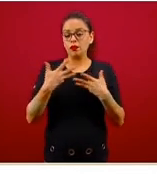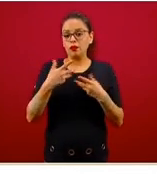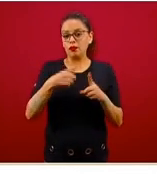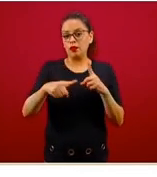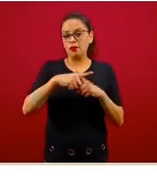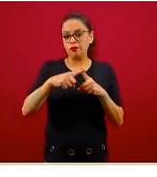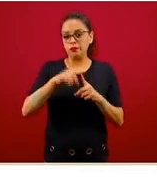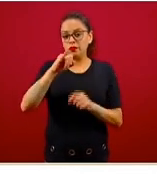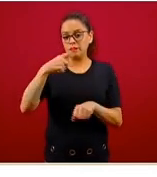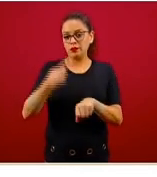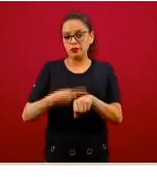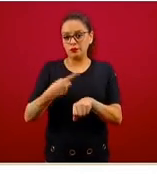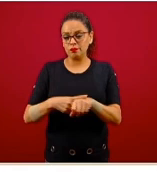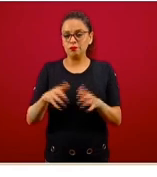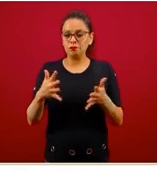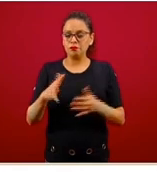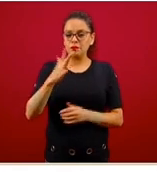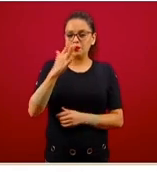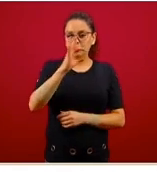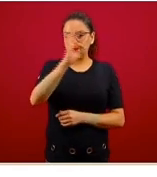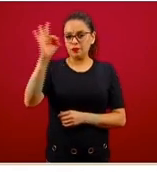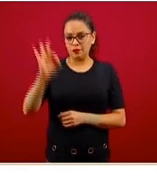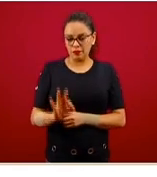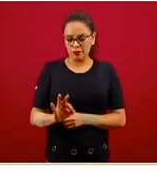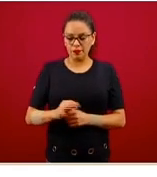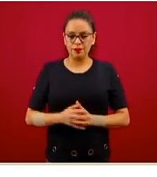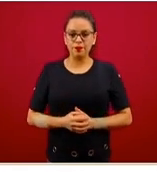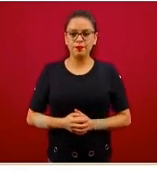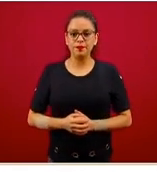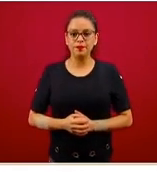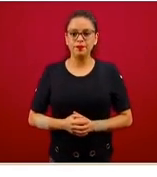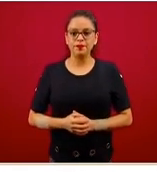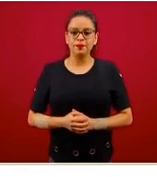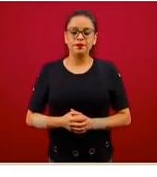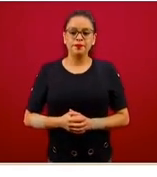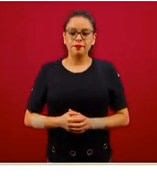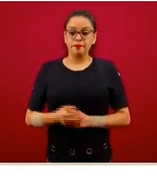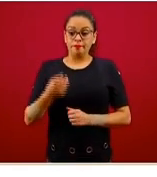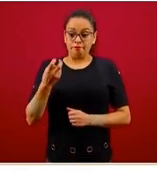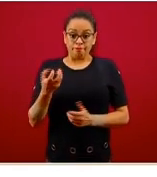be confirmed or denied as COVID-19 related